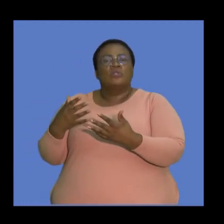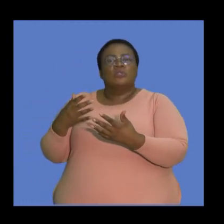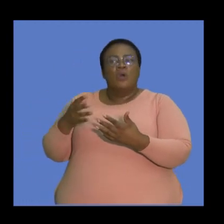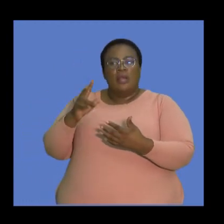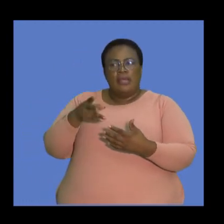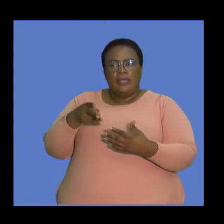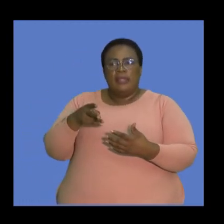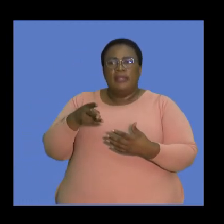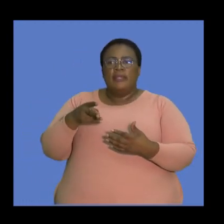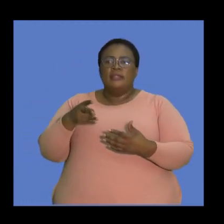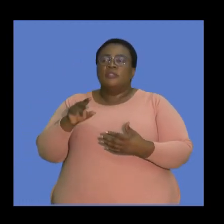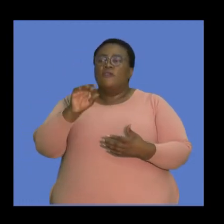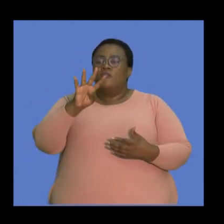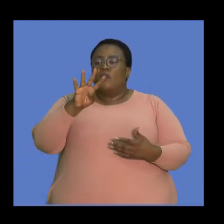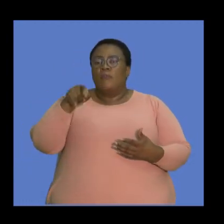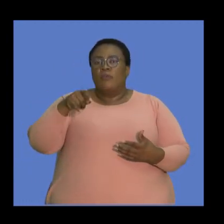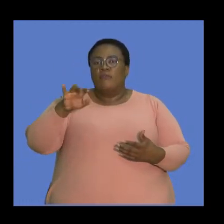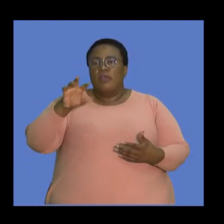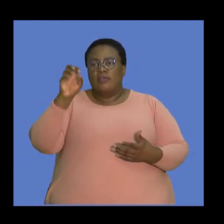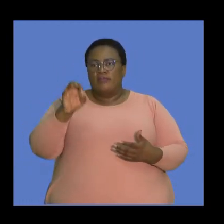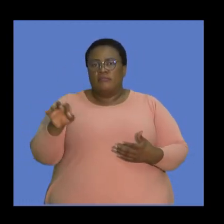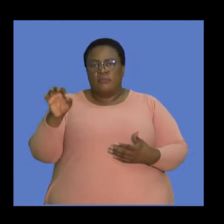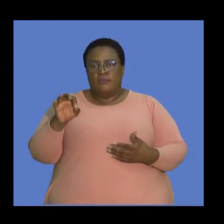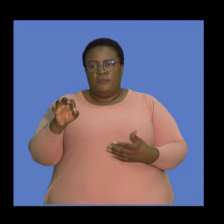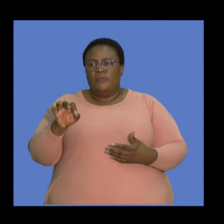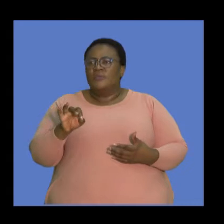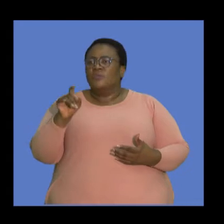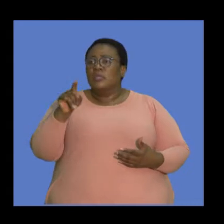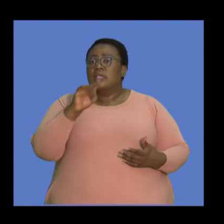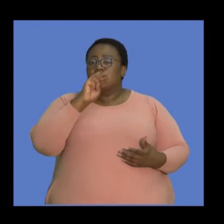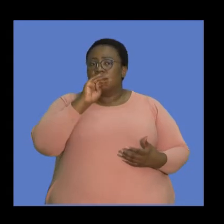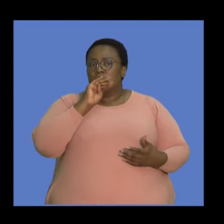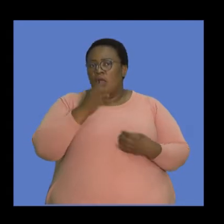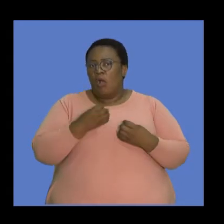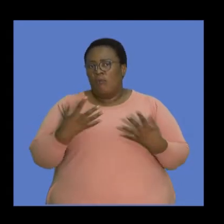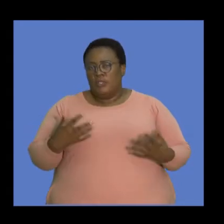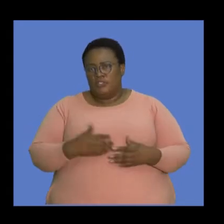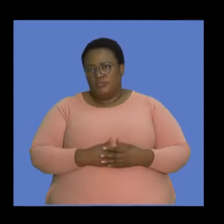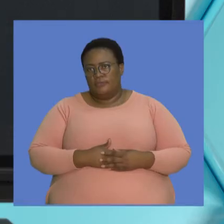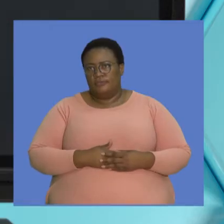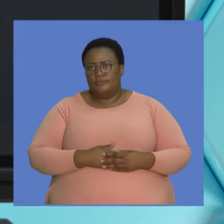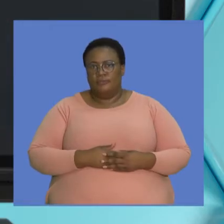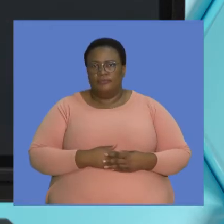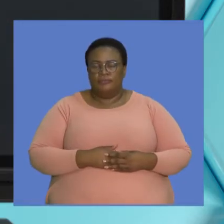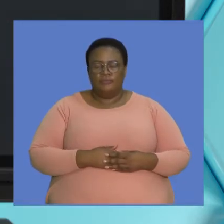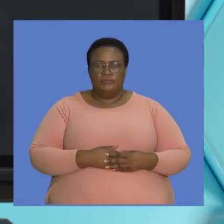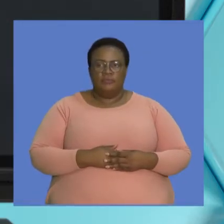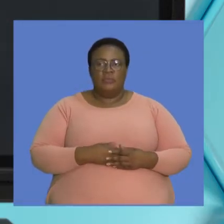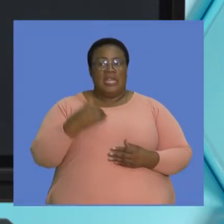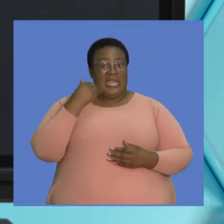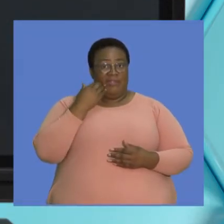having, and this is compounded annually. Now, what does this mean? We are trying to say to